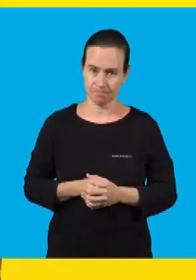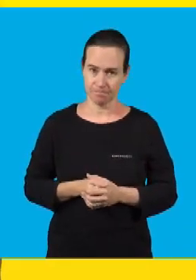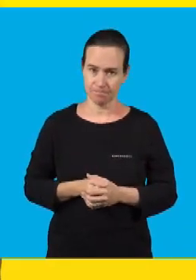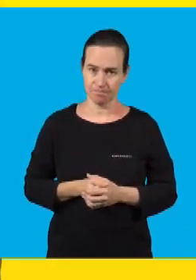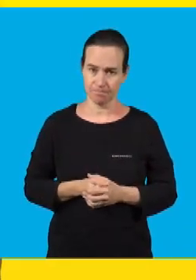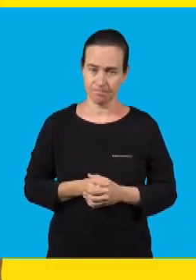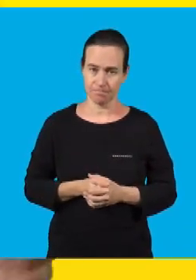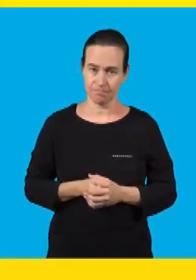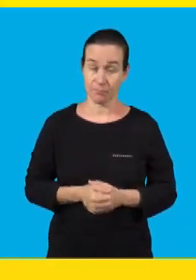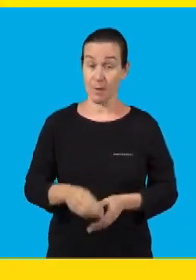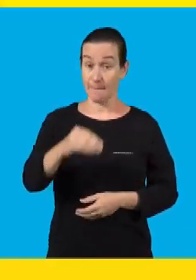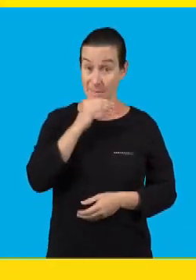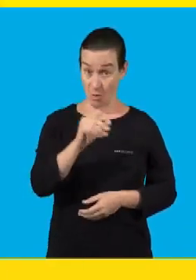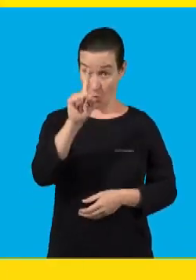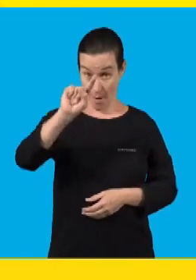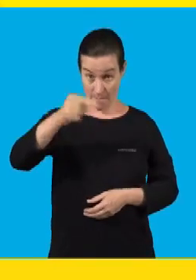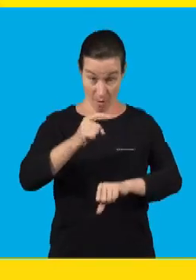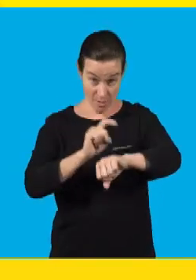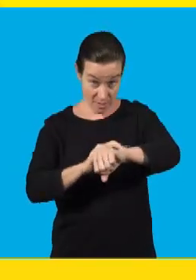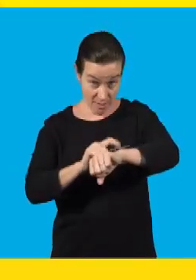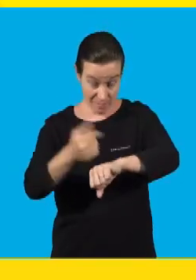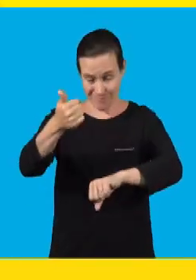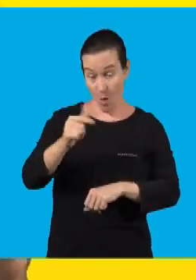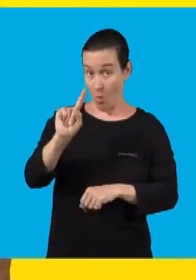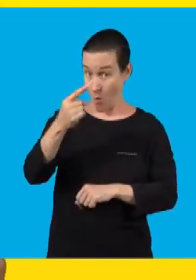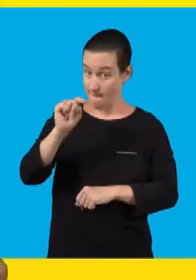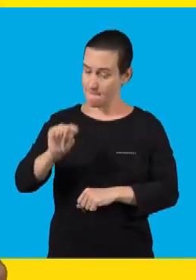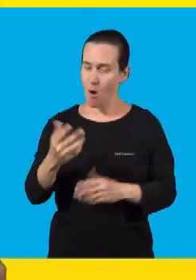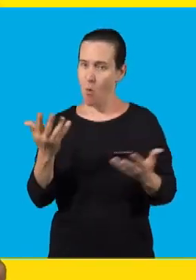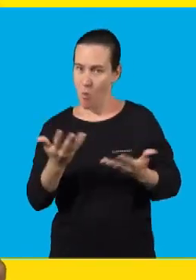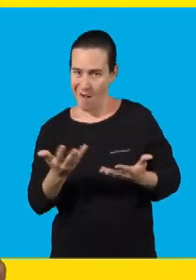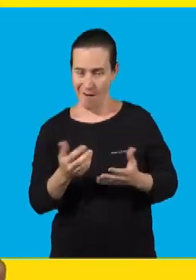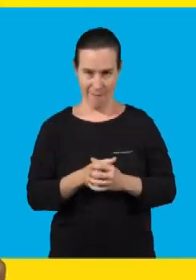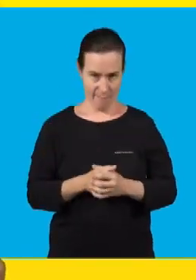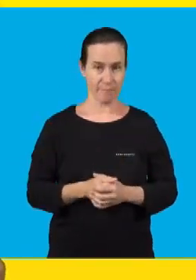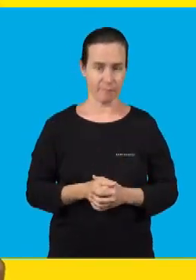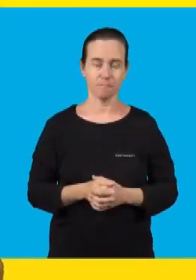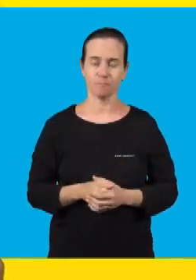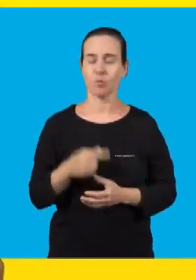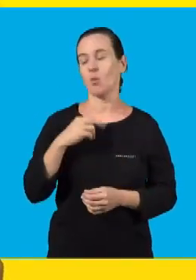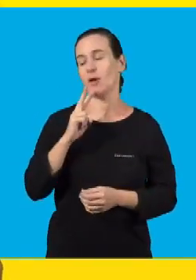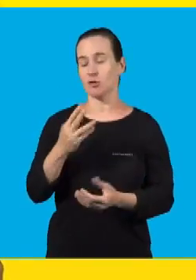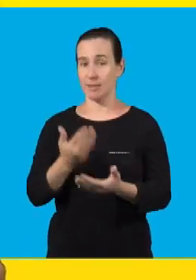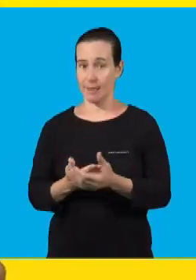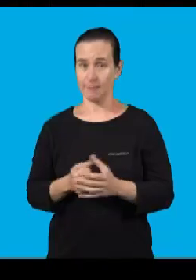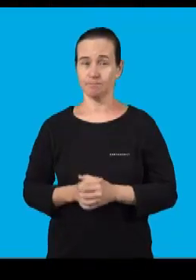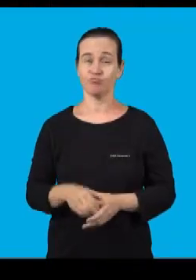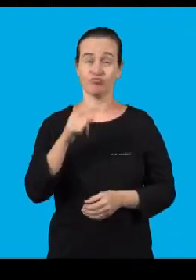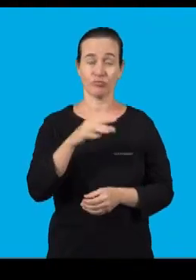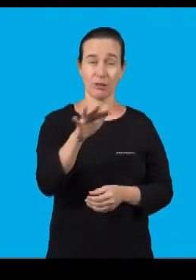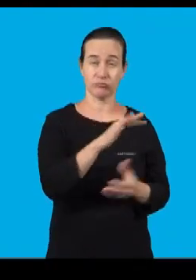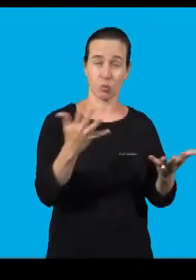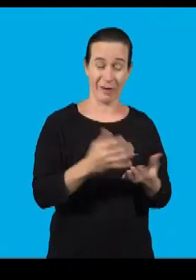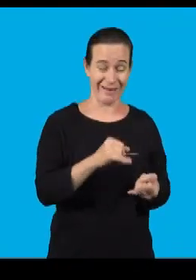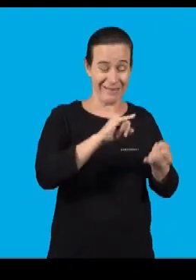to allocate 1 mark for time and 1 mark for place. So let's see what our response says. The setting is